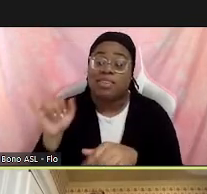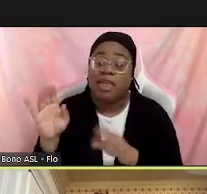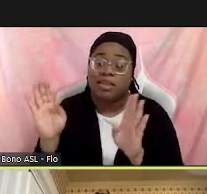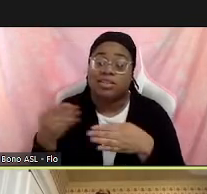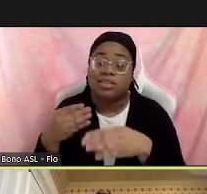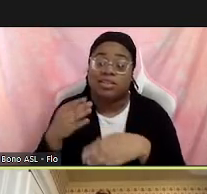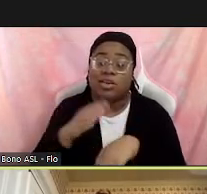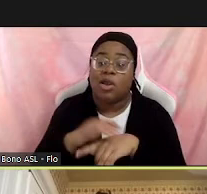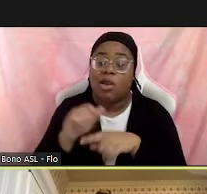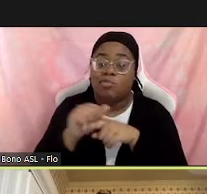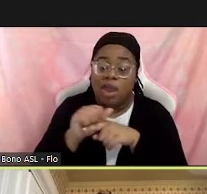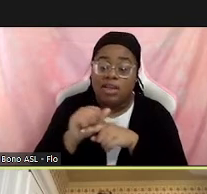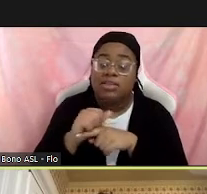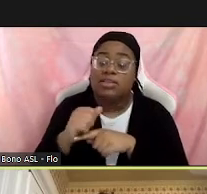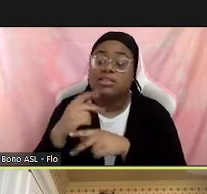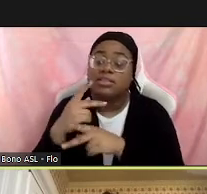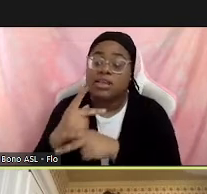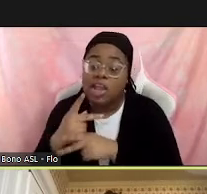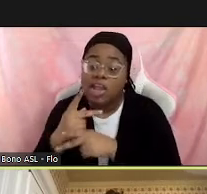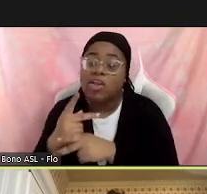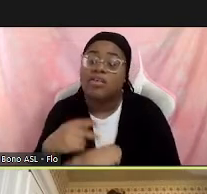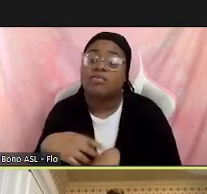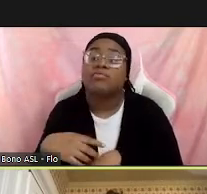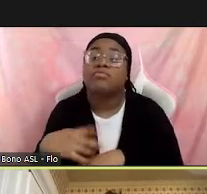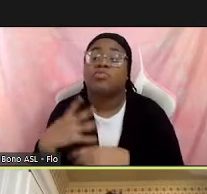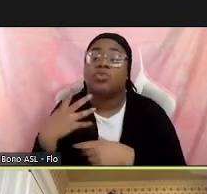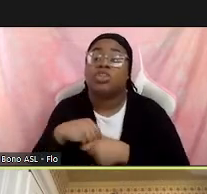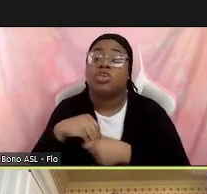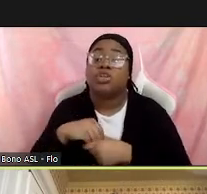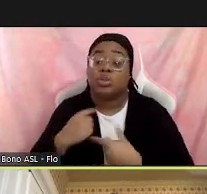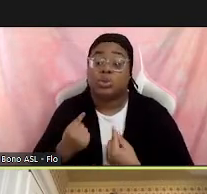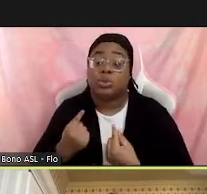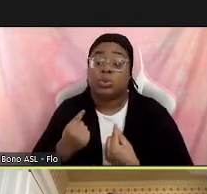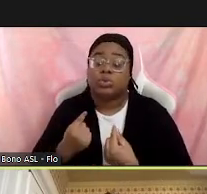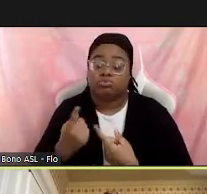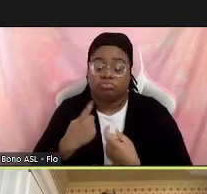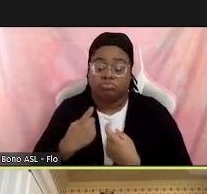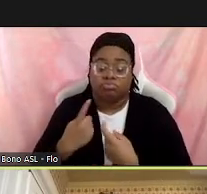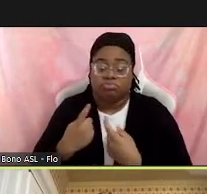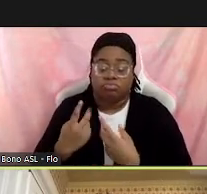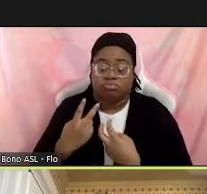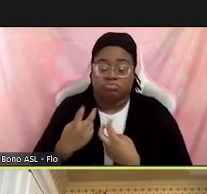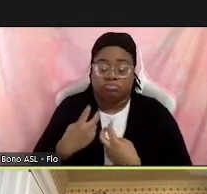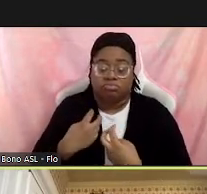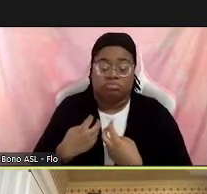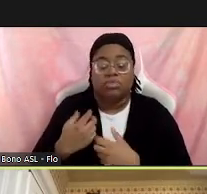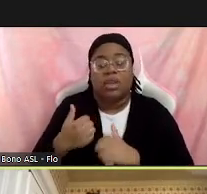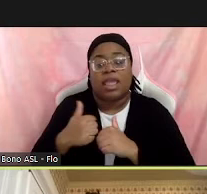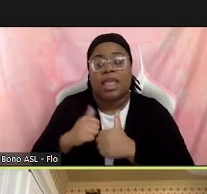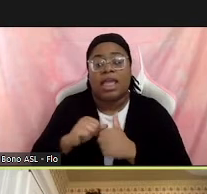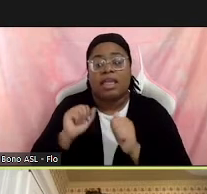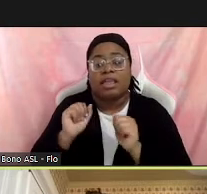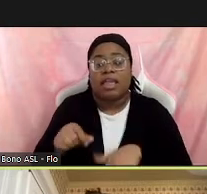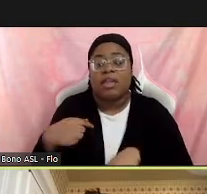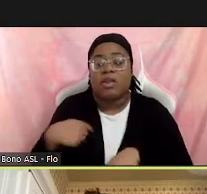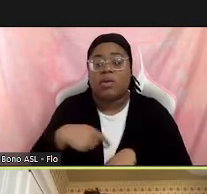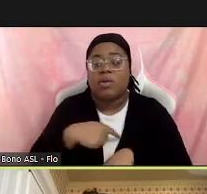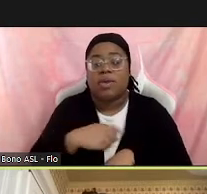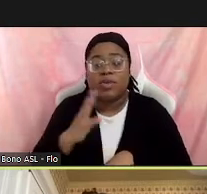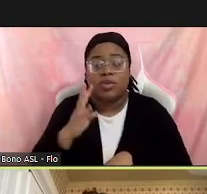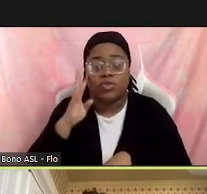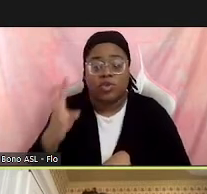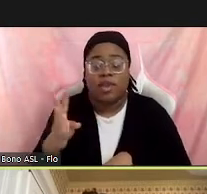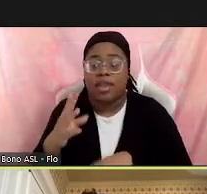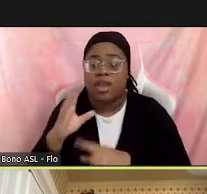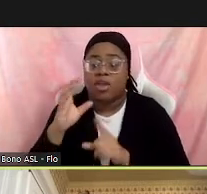and cooperation, we're internally asking questions like, how can we cultivate a culture of